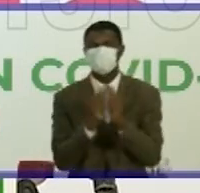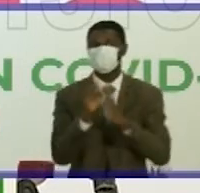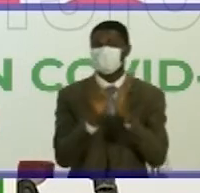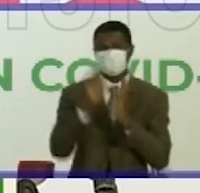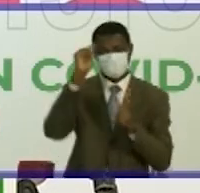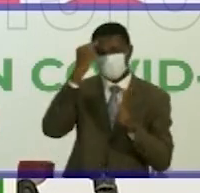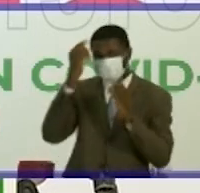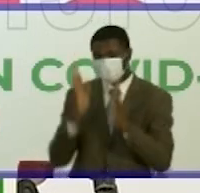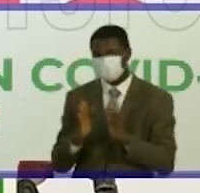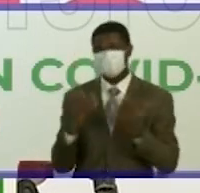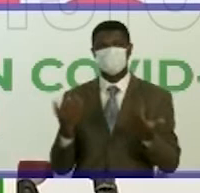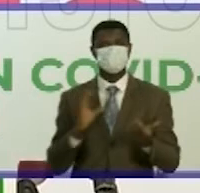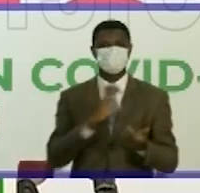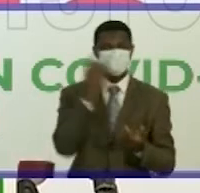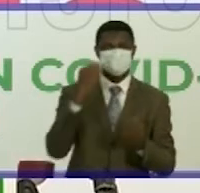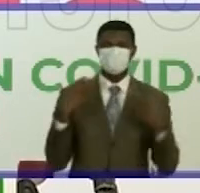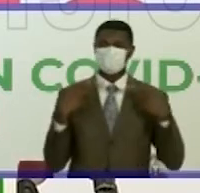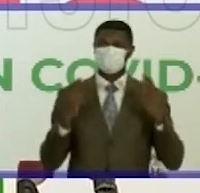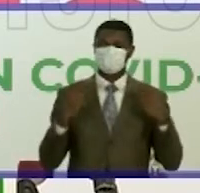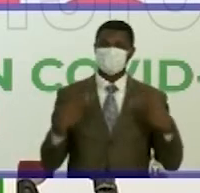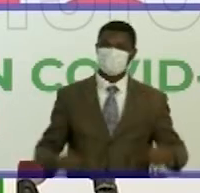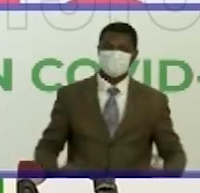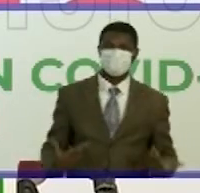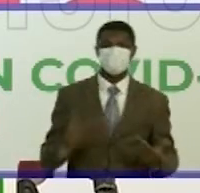for health, and other related sectors.